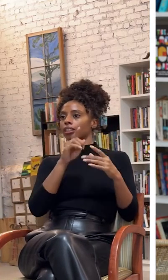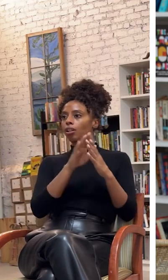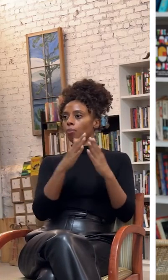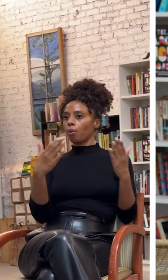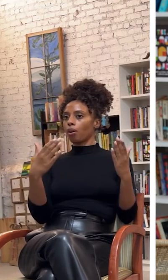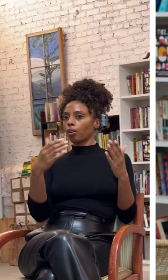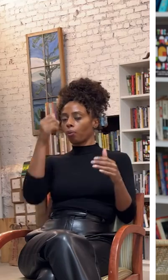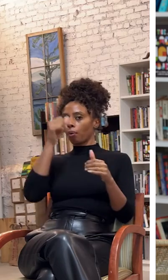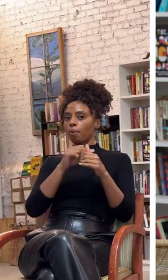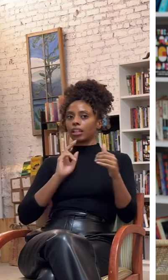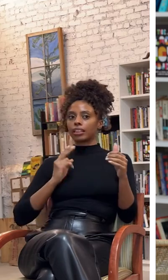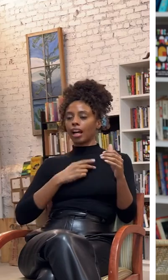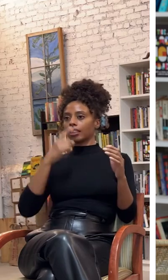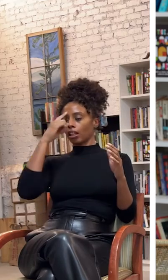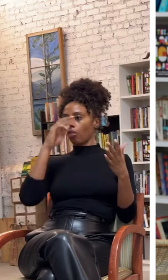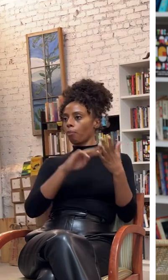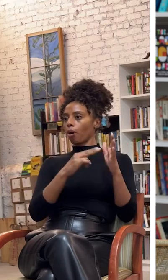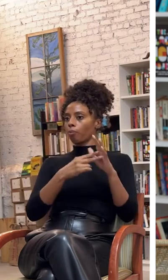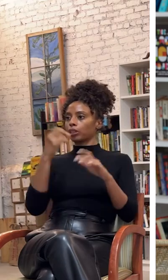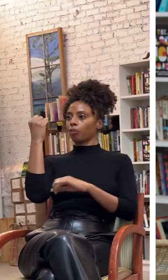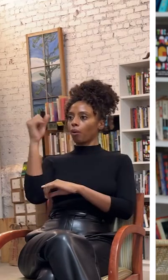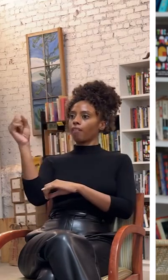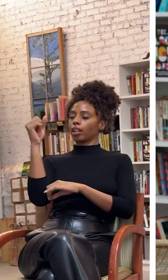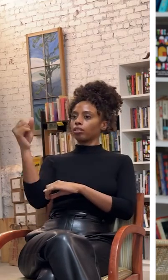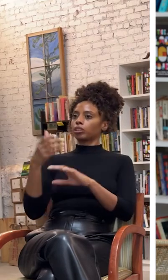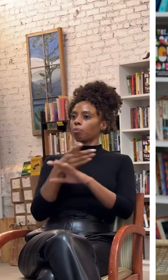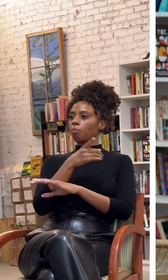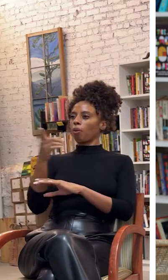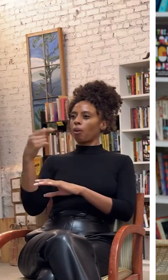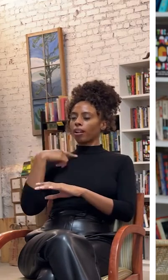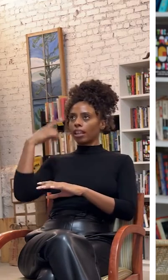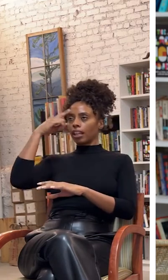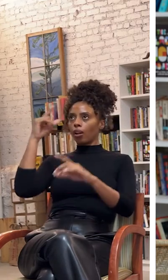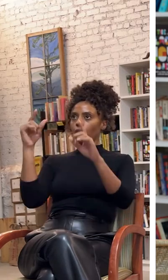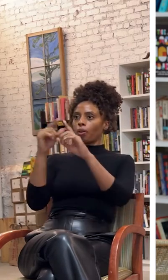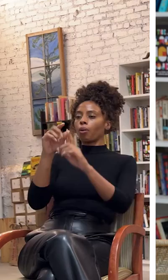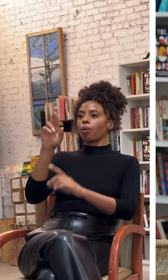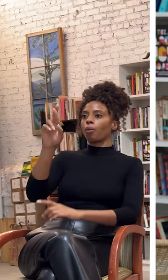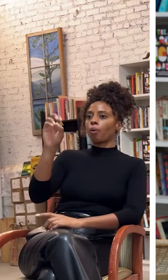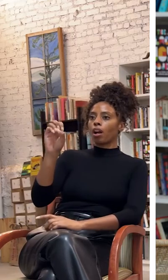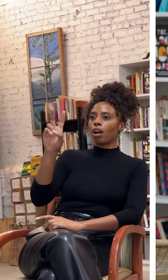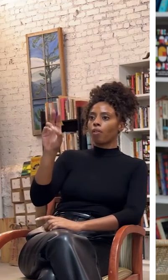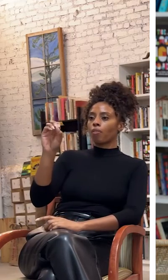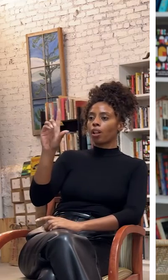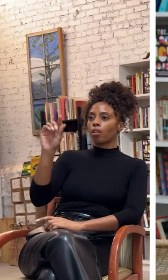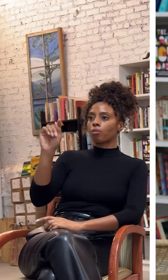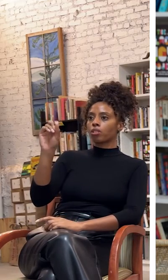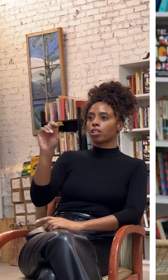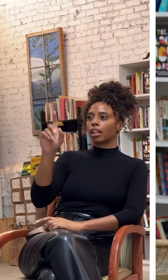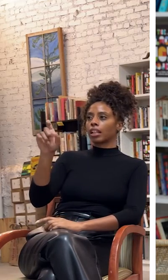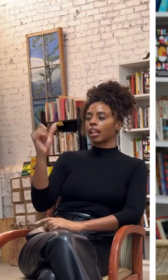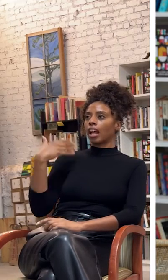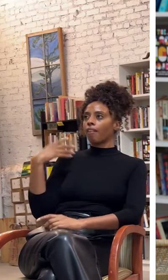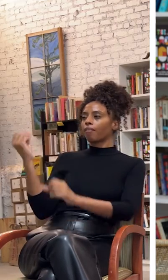the purpose of revolution, before you even have that word in your head, you better have an image and